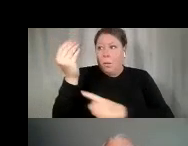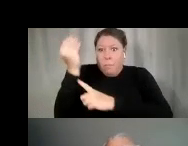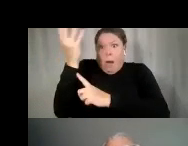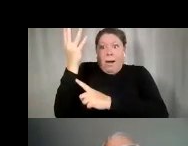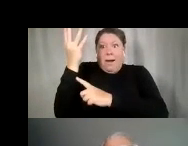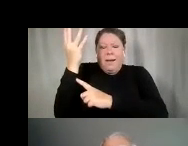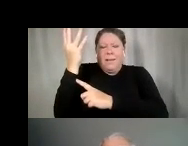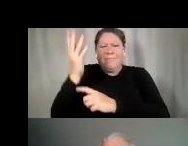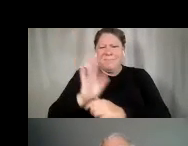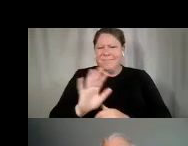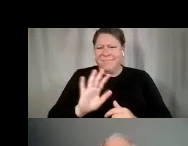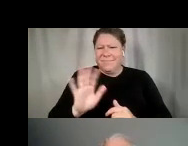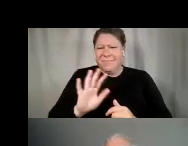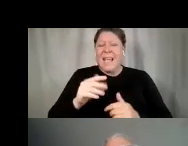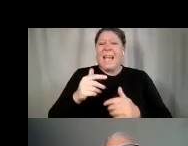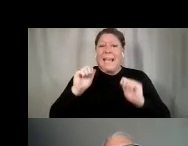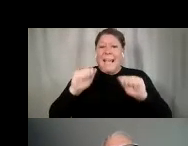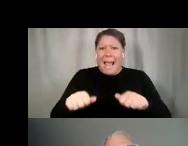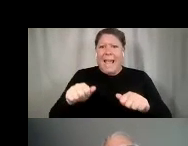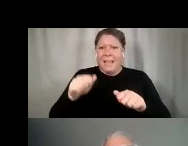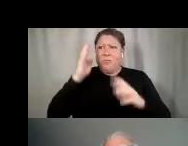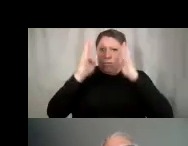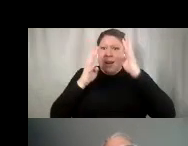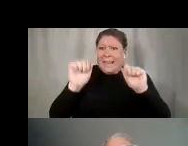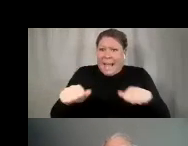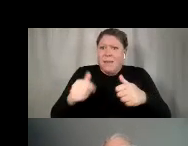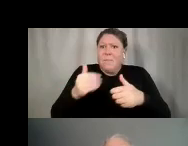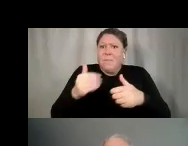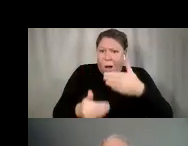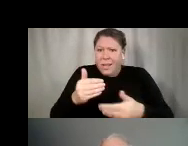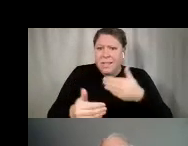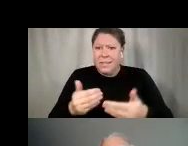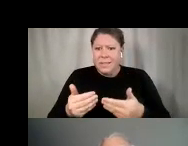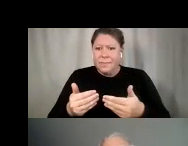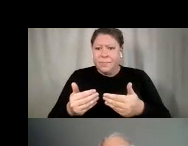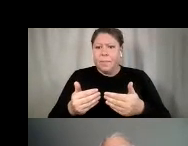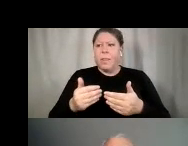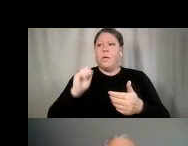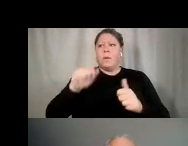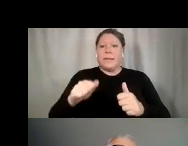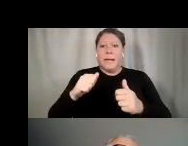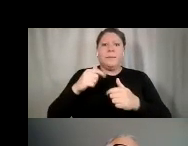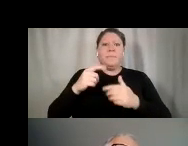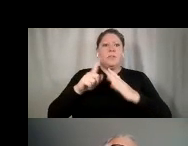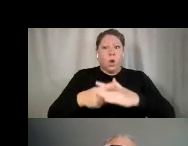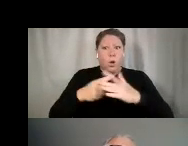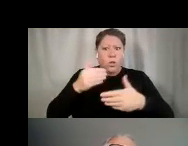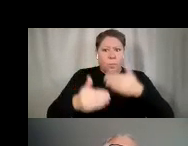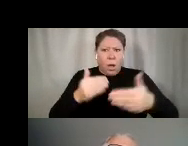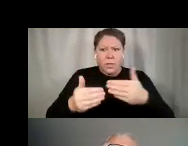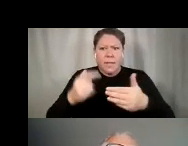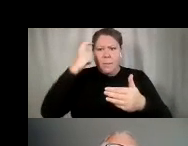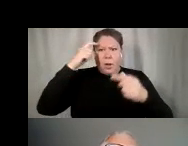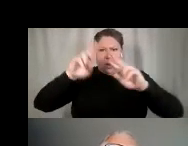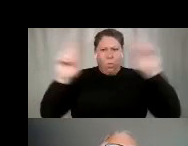you understand the process, you can prime your brain to be thinking spontaneously. There's also this idea that only